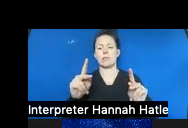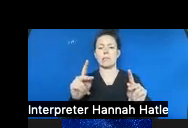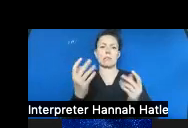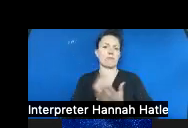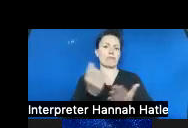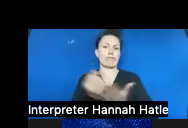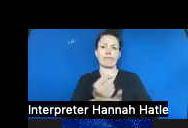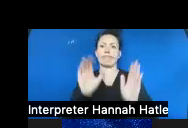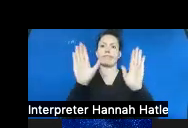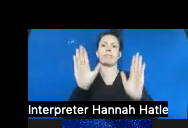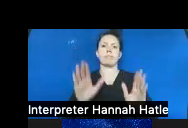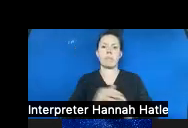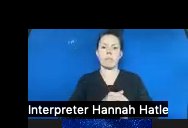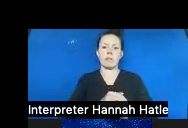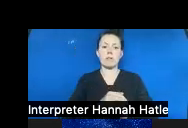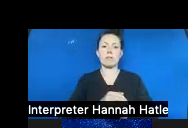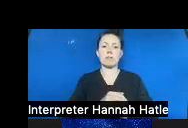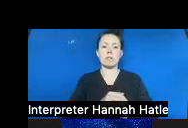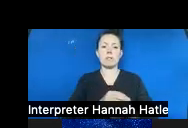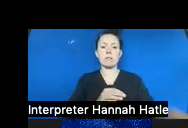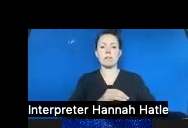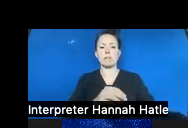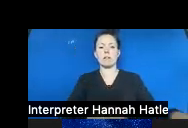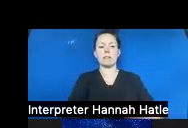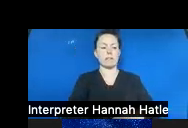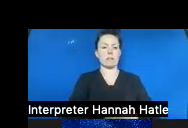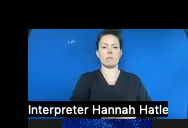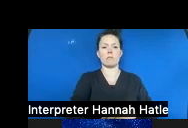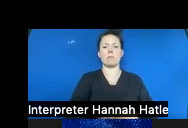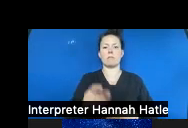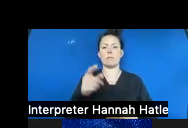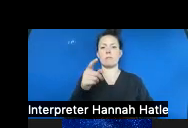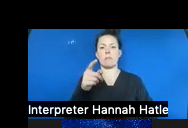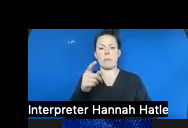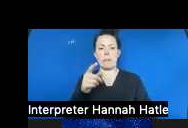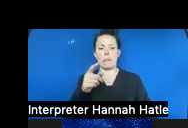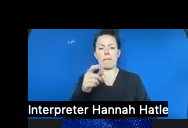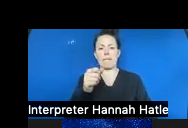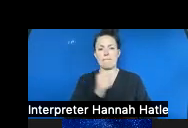That you don't have to, start things from scratch. That you have access. Thank you.